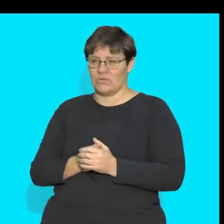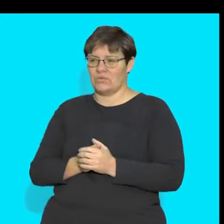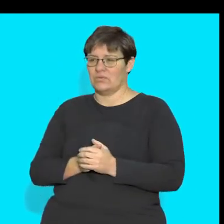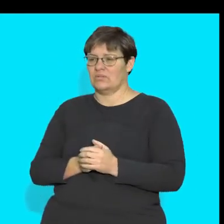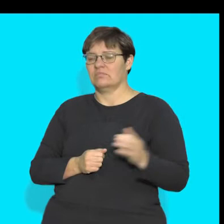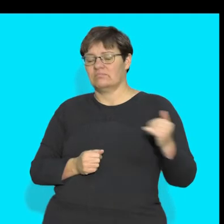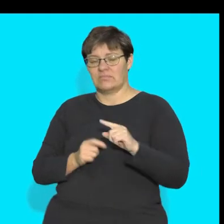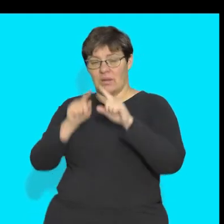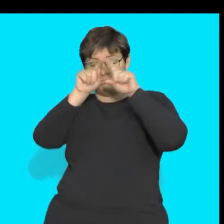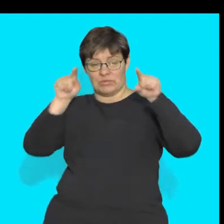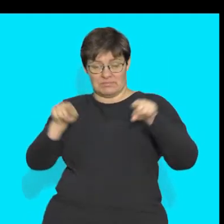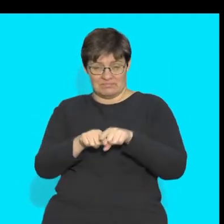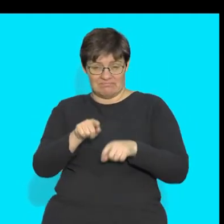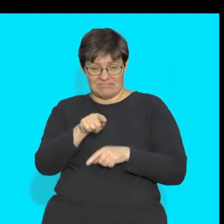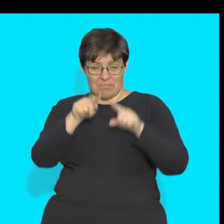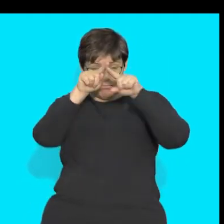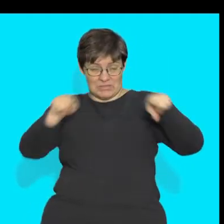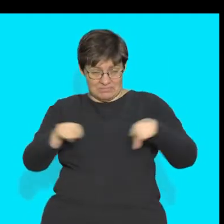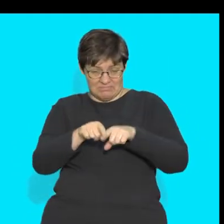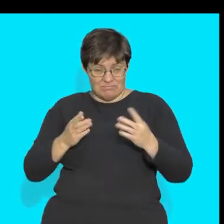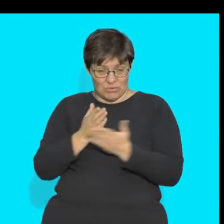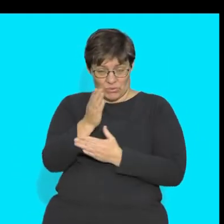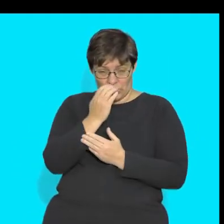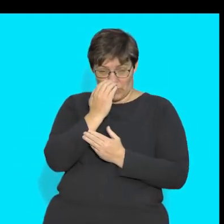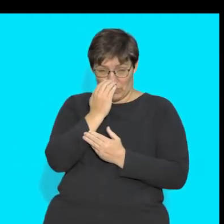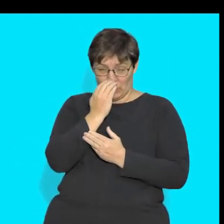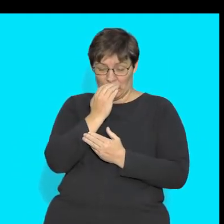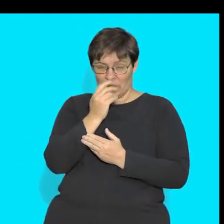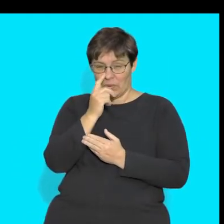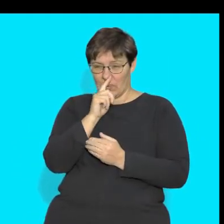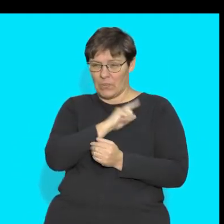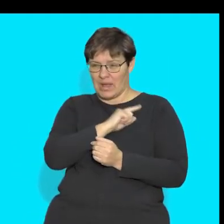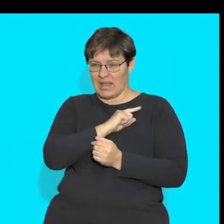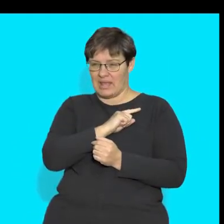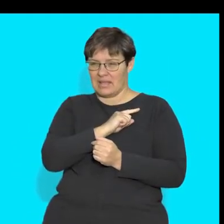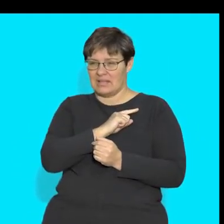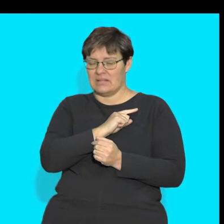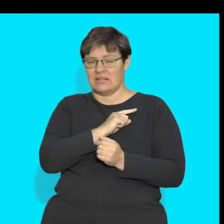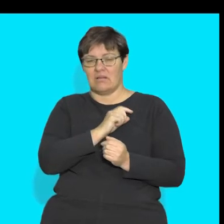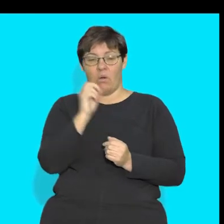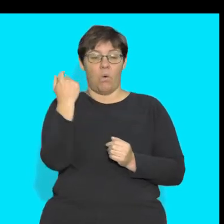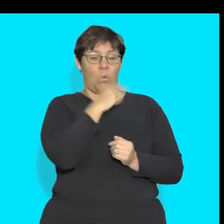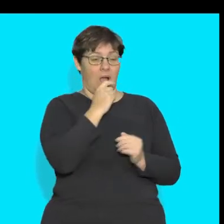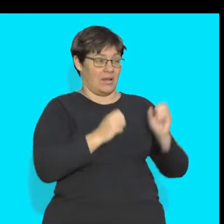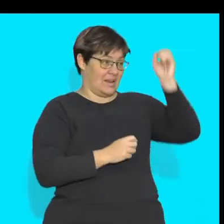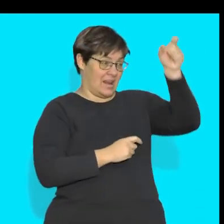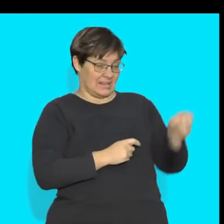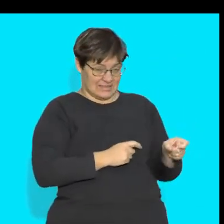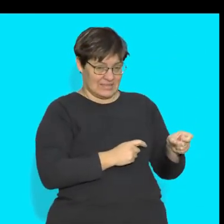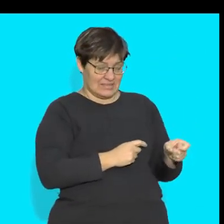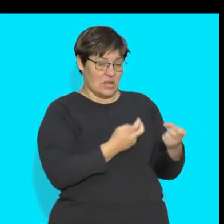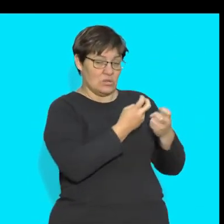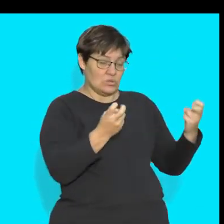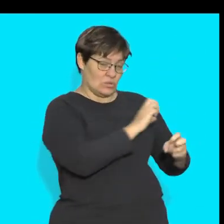It goes through a prism, but now this is the difference. Because it's gone through, because the white light, which is the source of